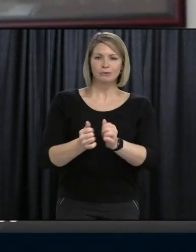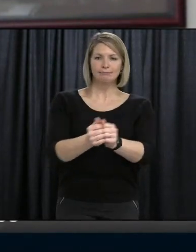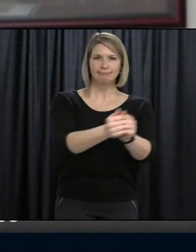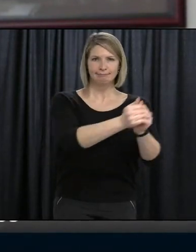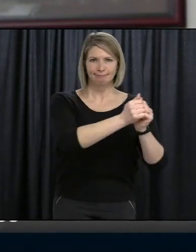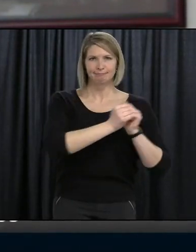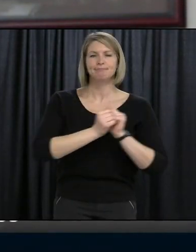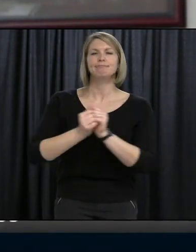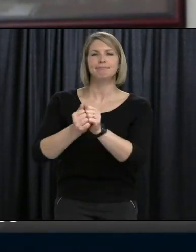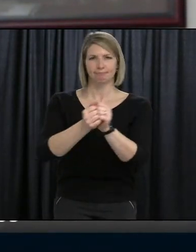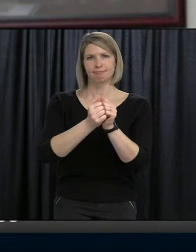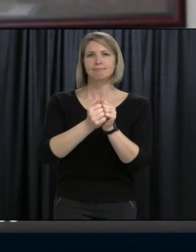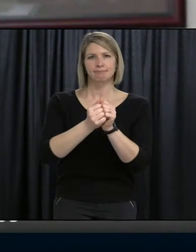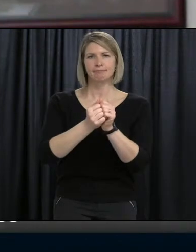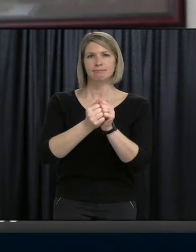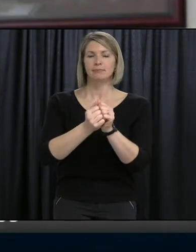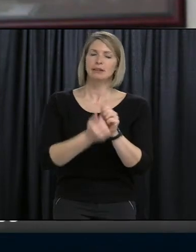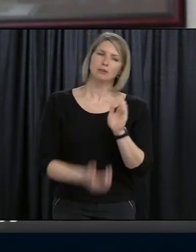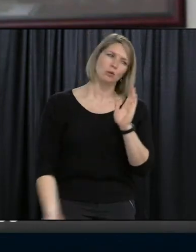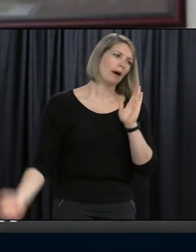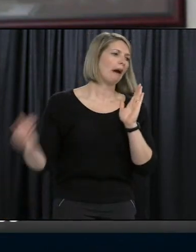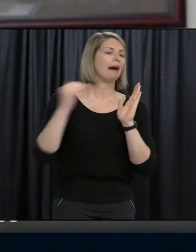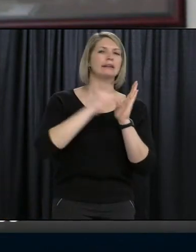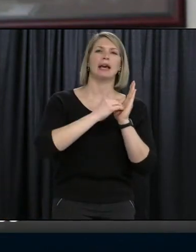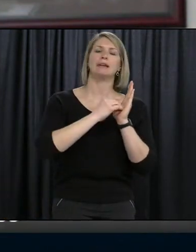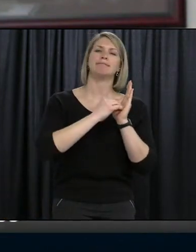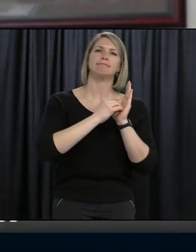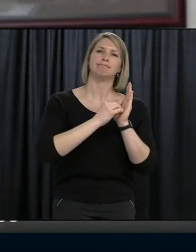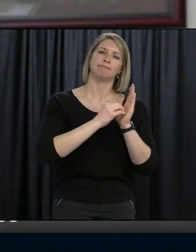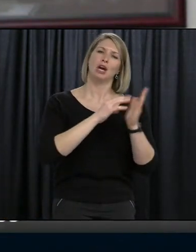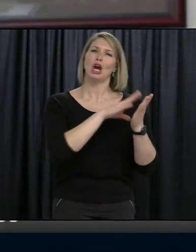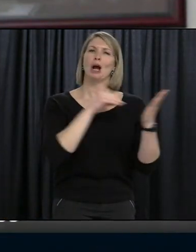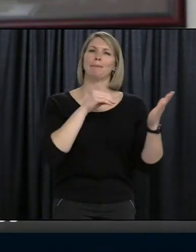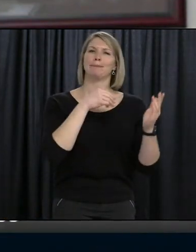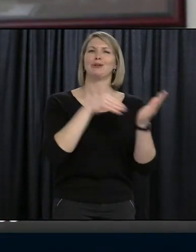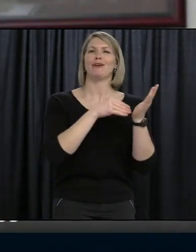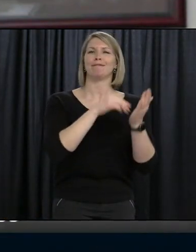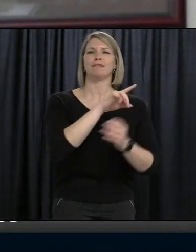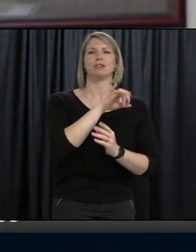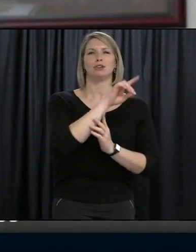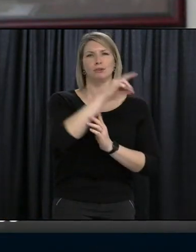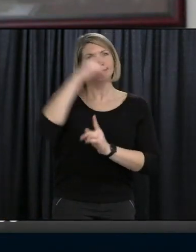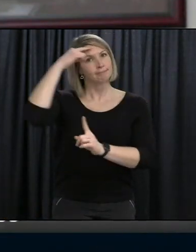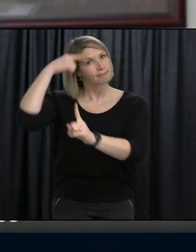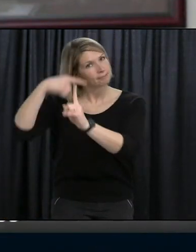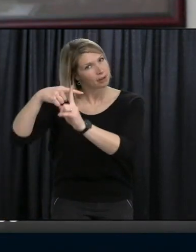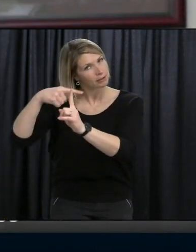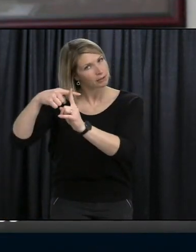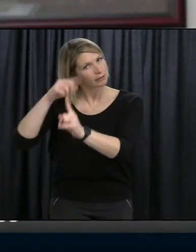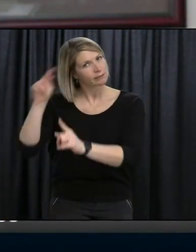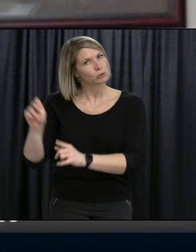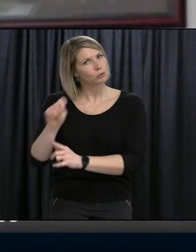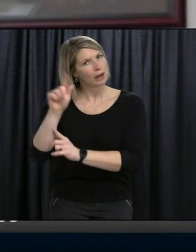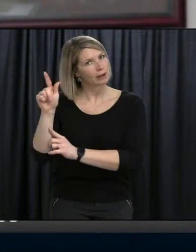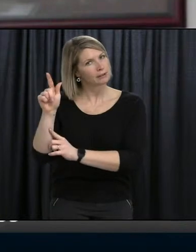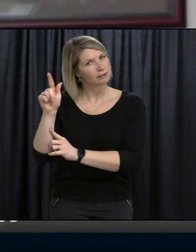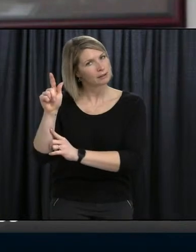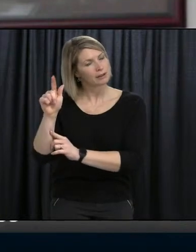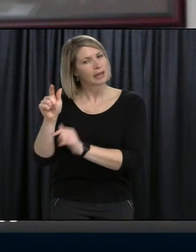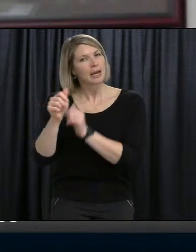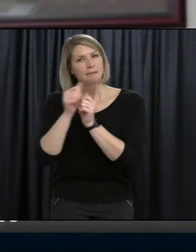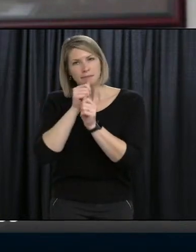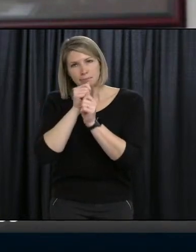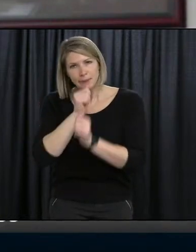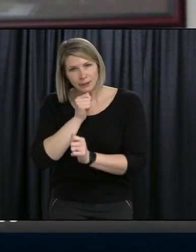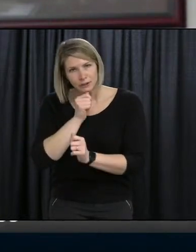would repeat Dr. Fitzgerald's adage of hold fast, Newfoundland and Labrador, but I'd add to that, get tested.